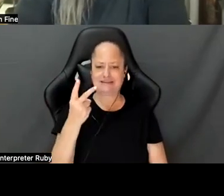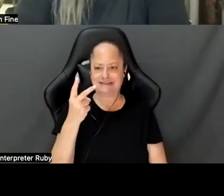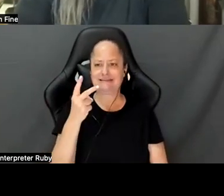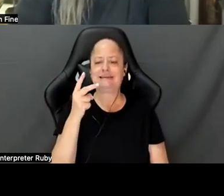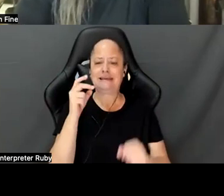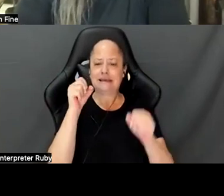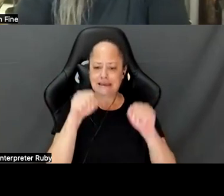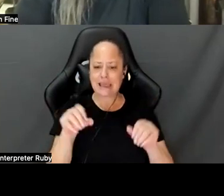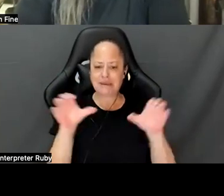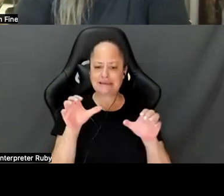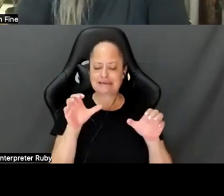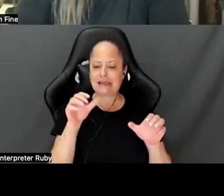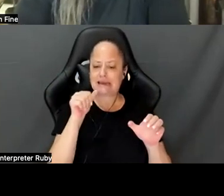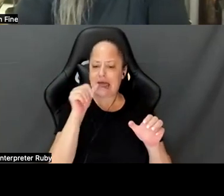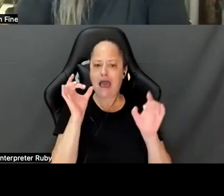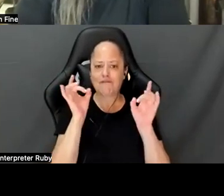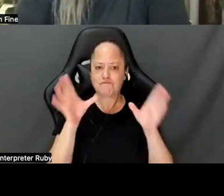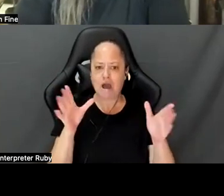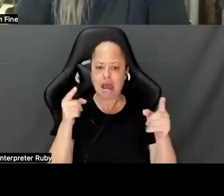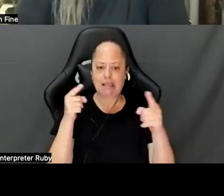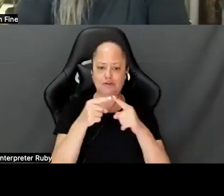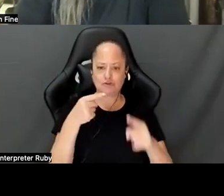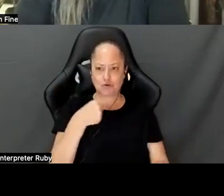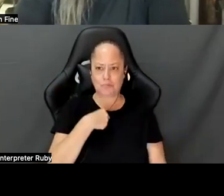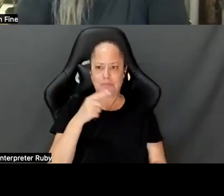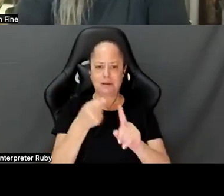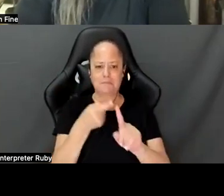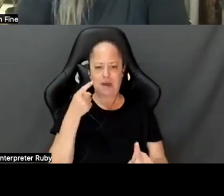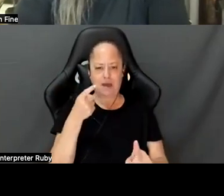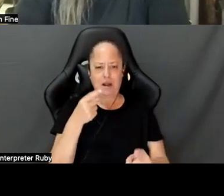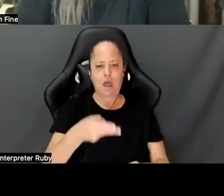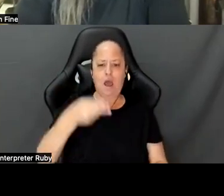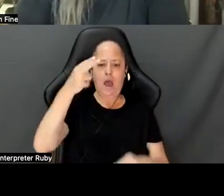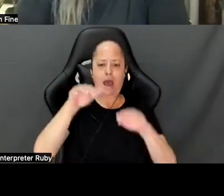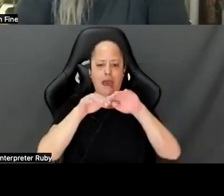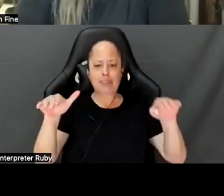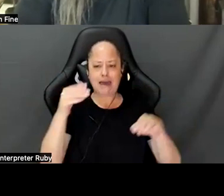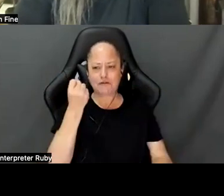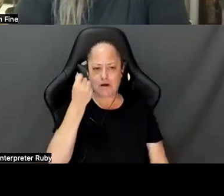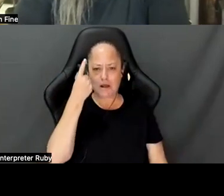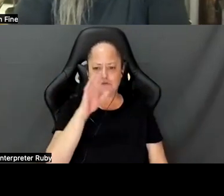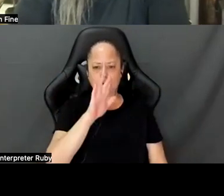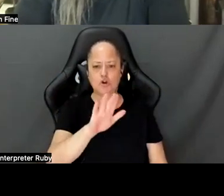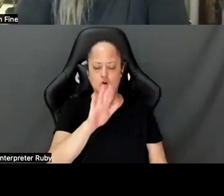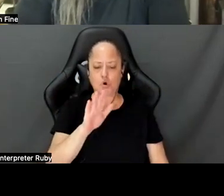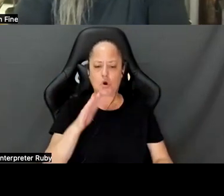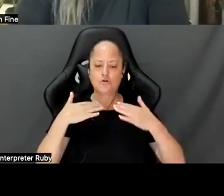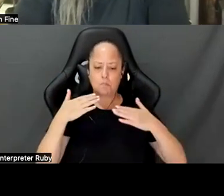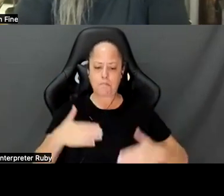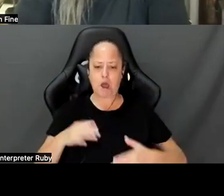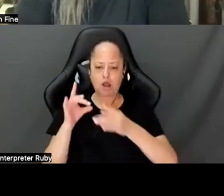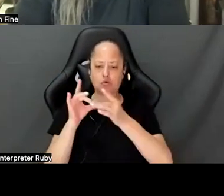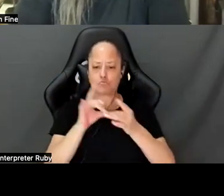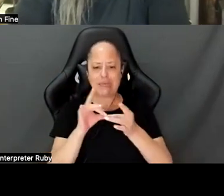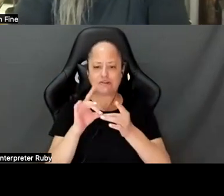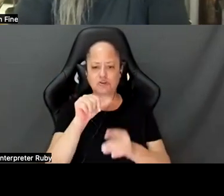violent towards me, but it is takes such a higher level of understanding of your own self and your body in relation to other